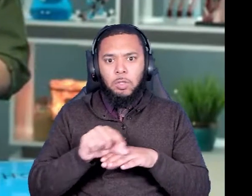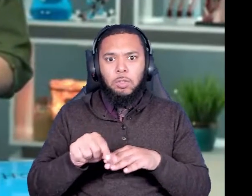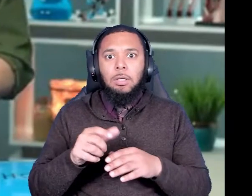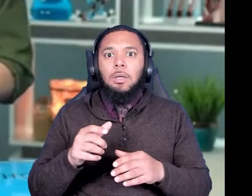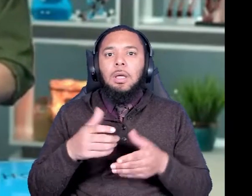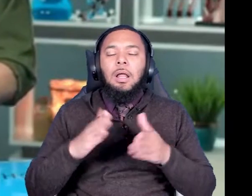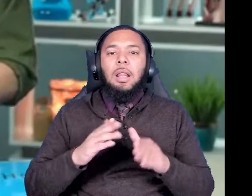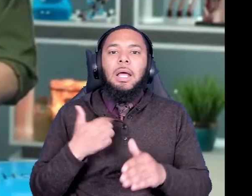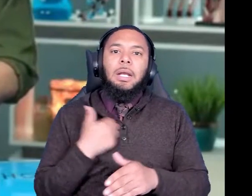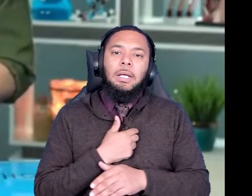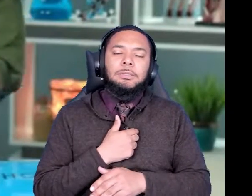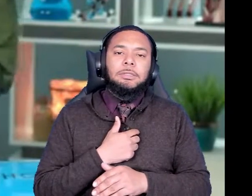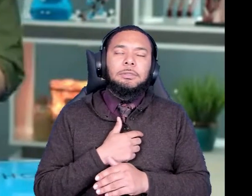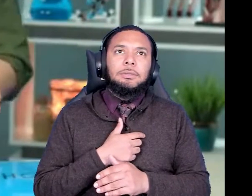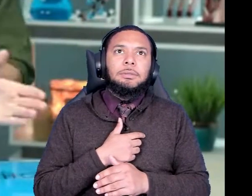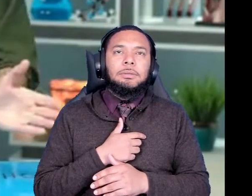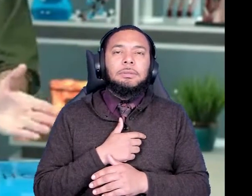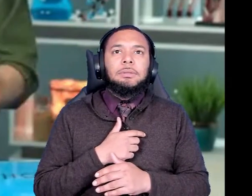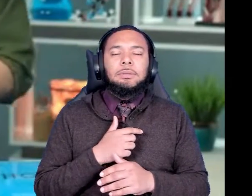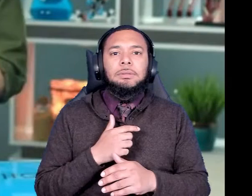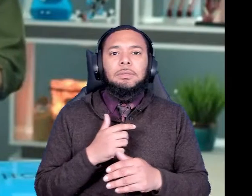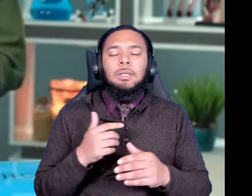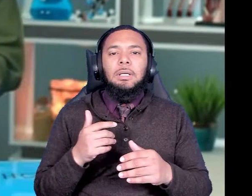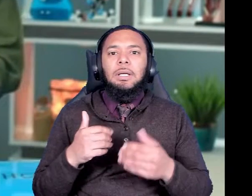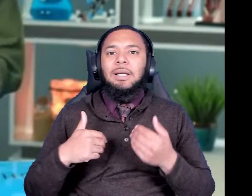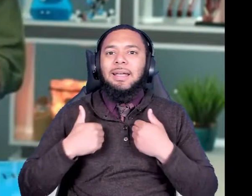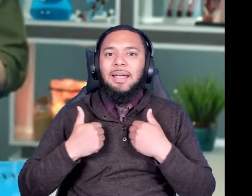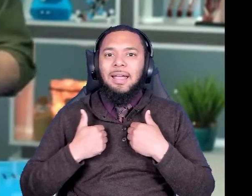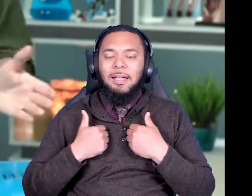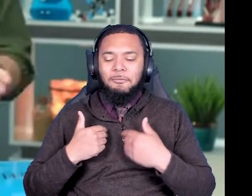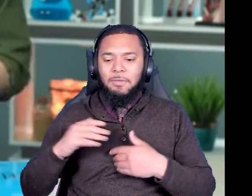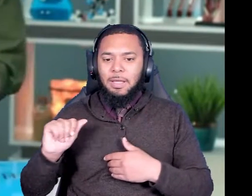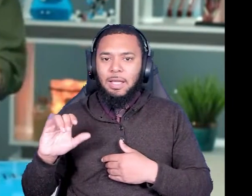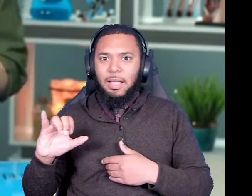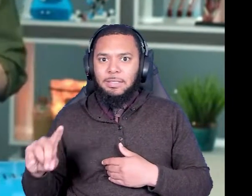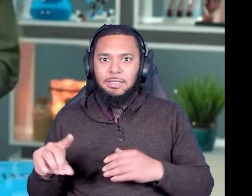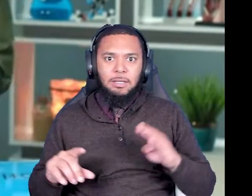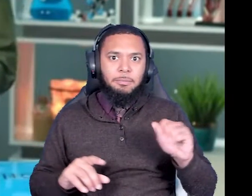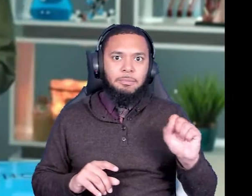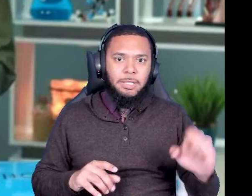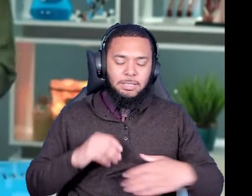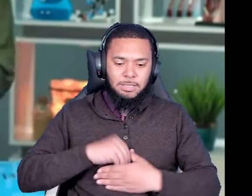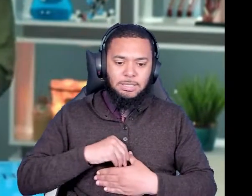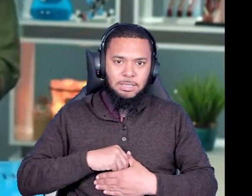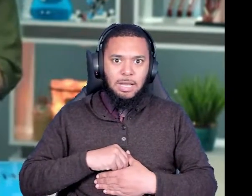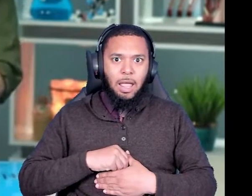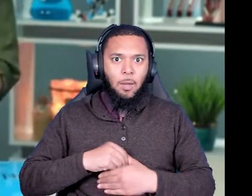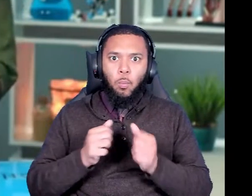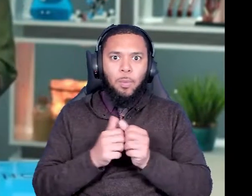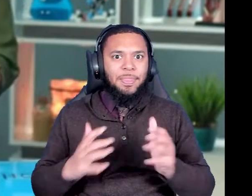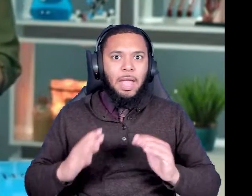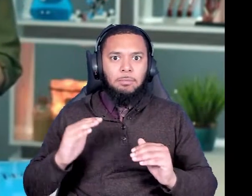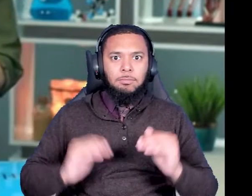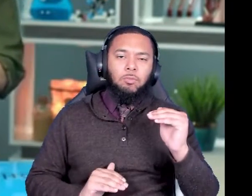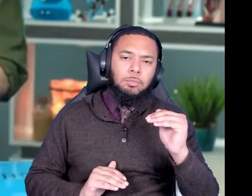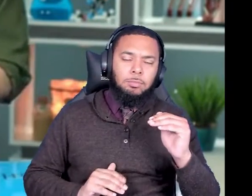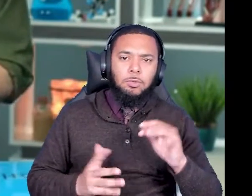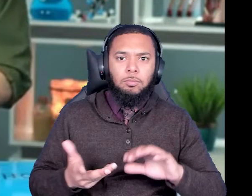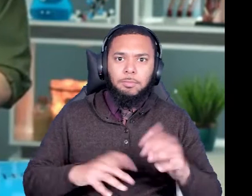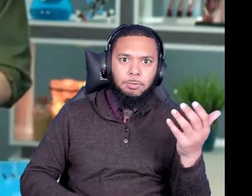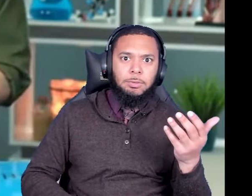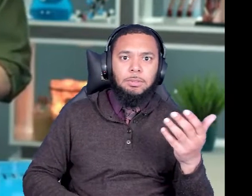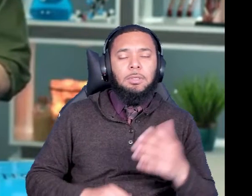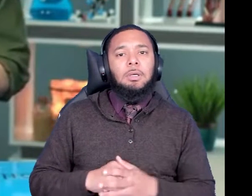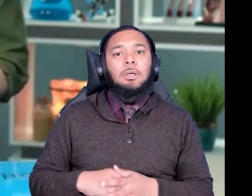allow us to have these acids and bases in our bodies without throwing everything out of balance, because pH is